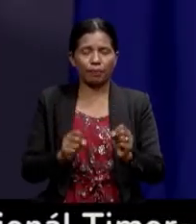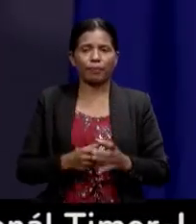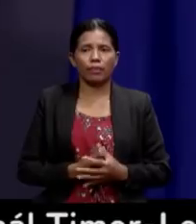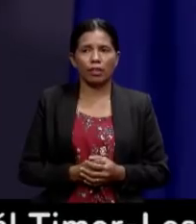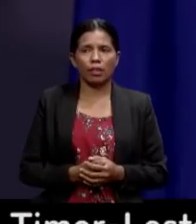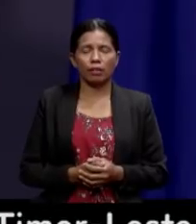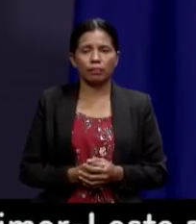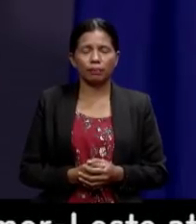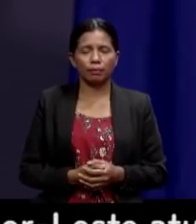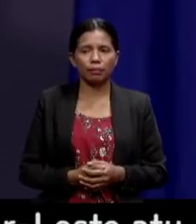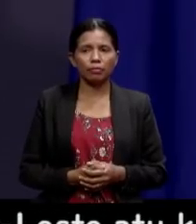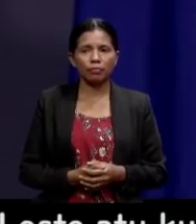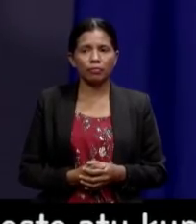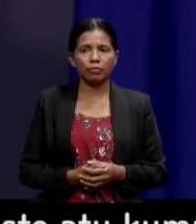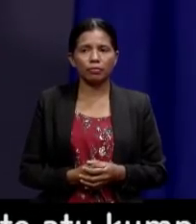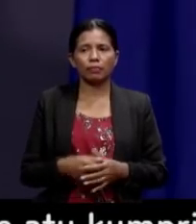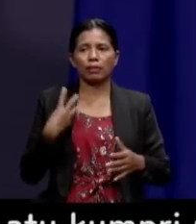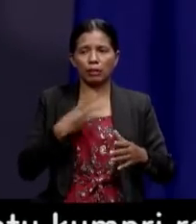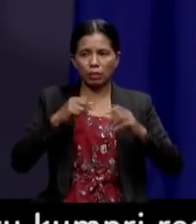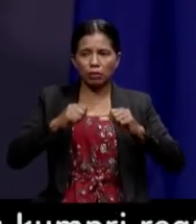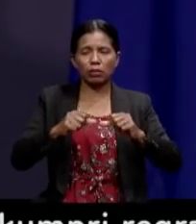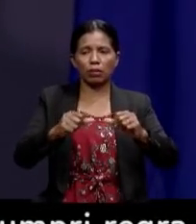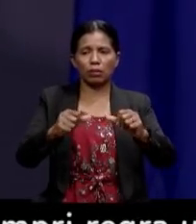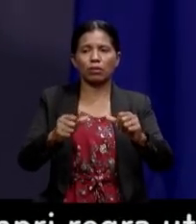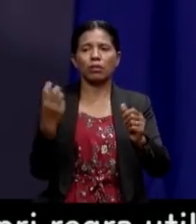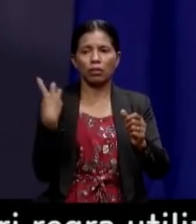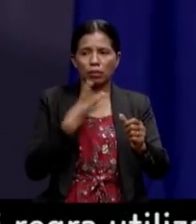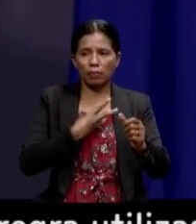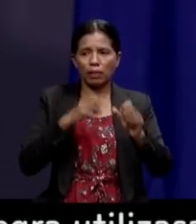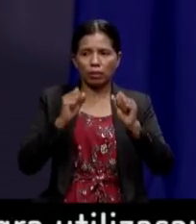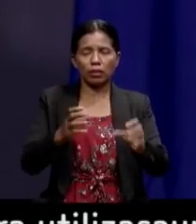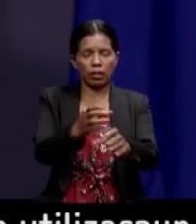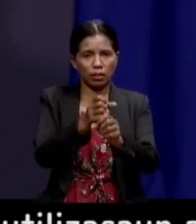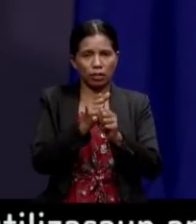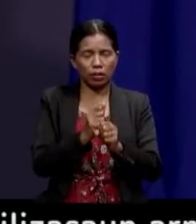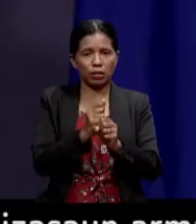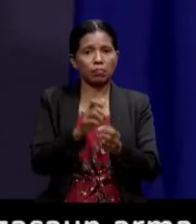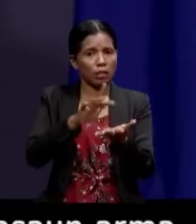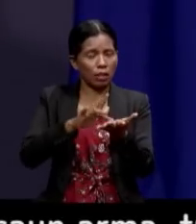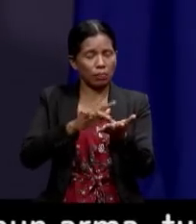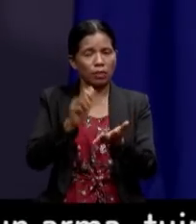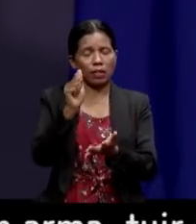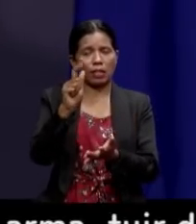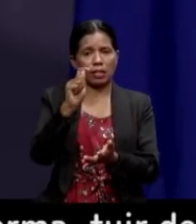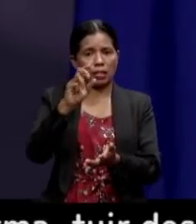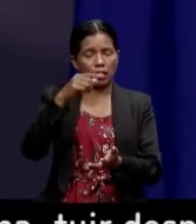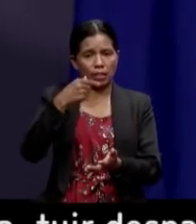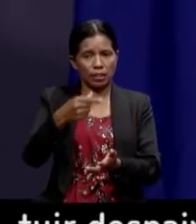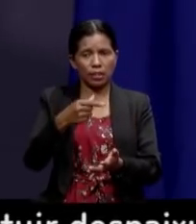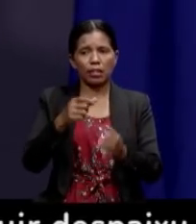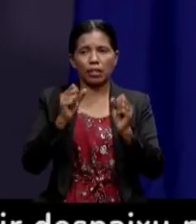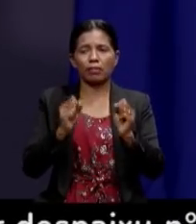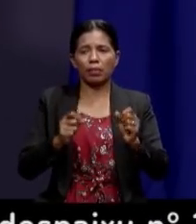We'll continue to follow that medical advice, and today the advice we've received from Atagi is